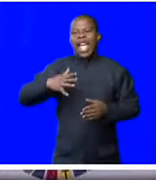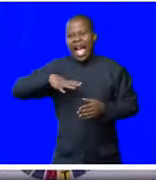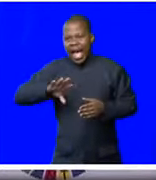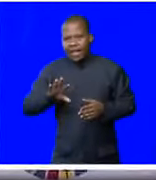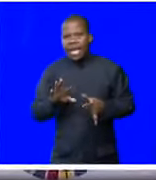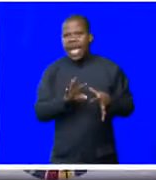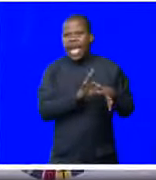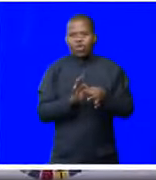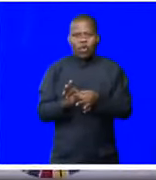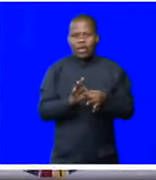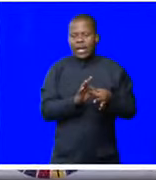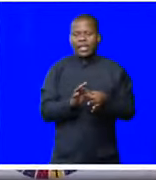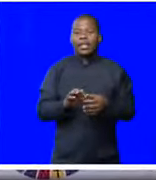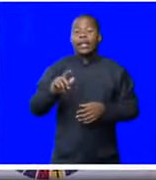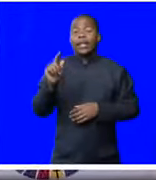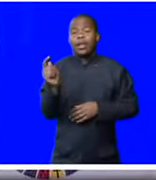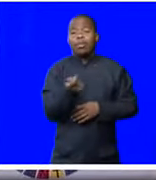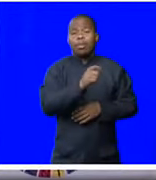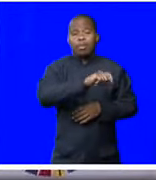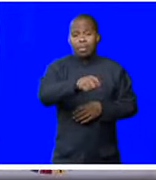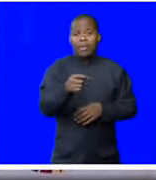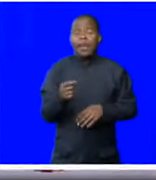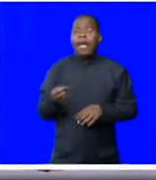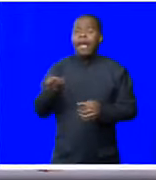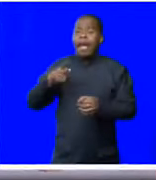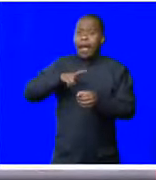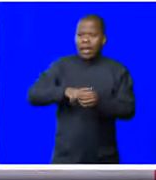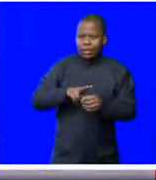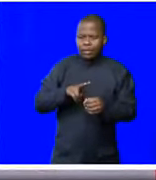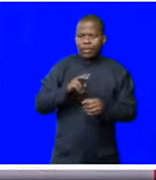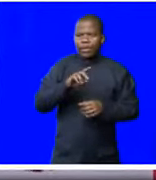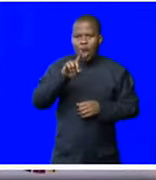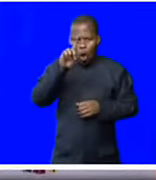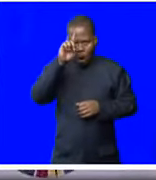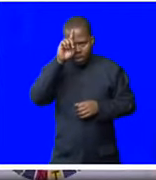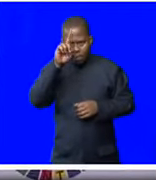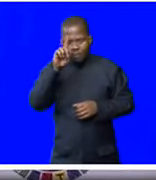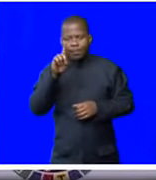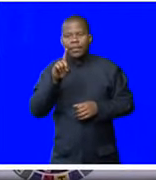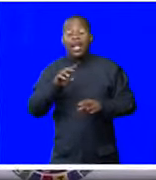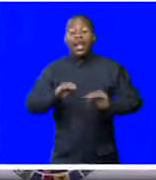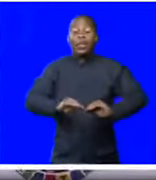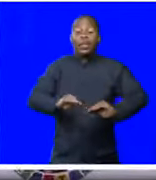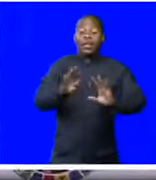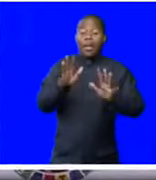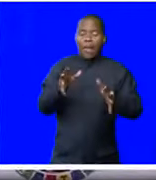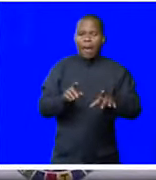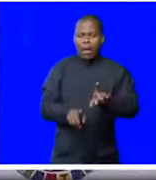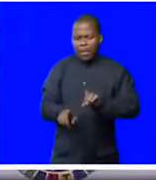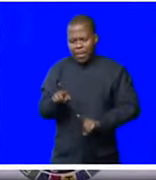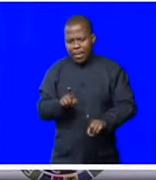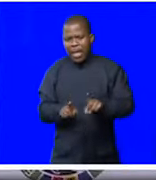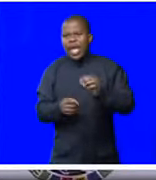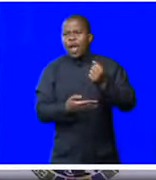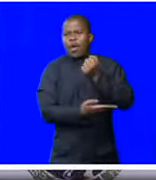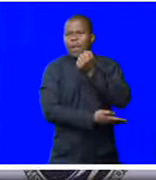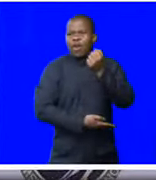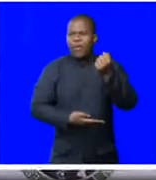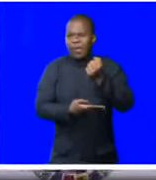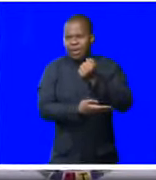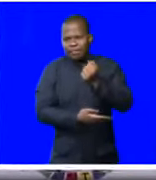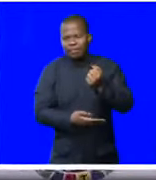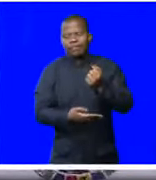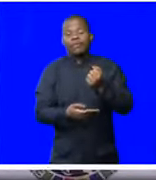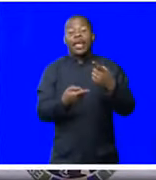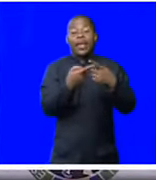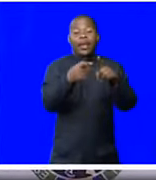interested in tennis. What we then hope to do is we then hope to get those coaches to go back out into their